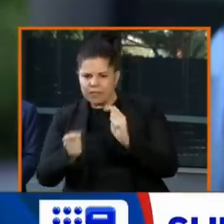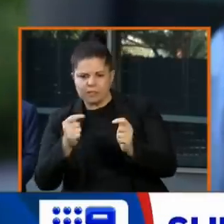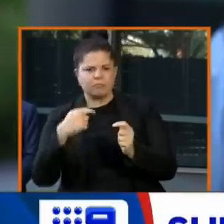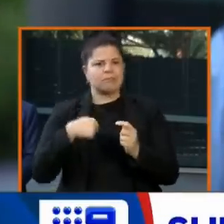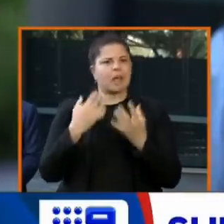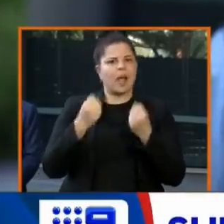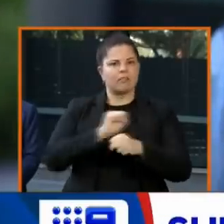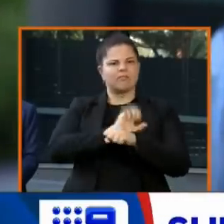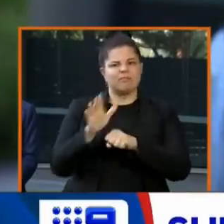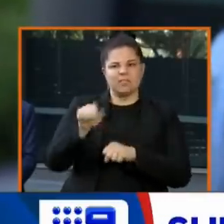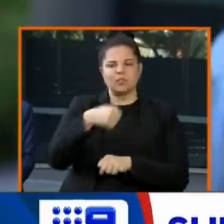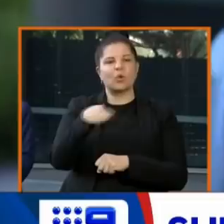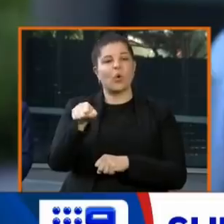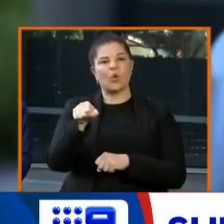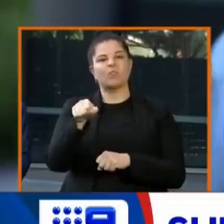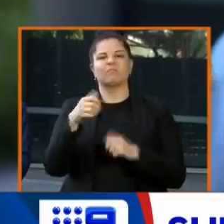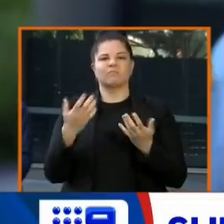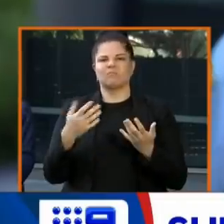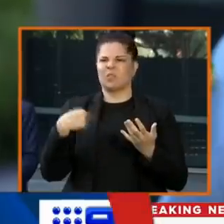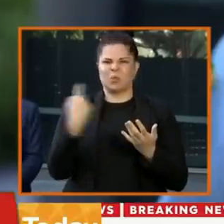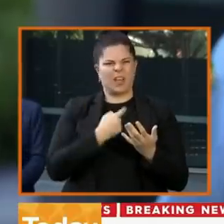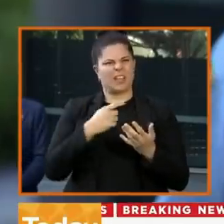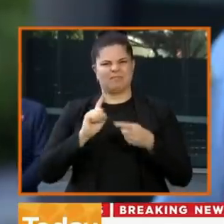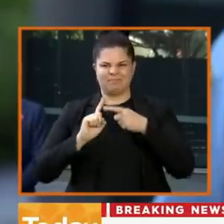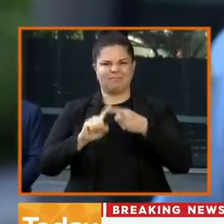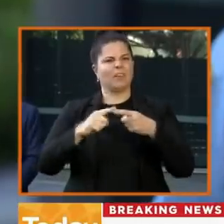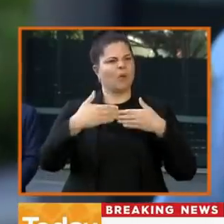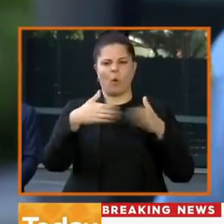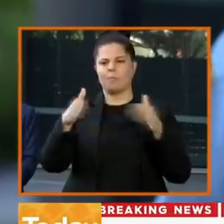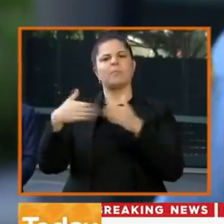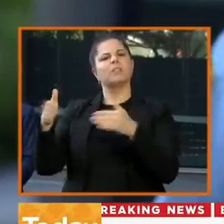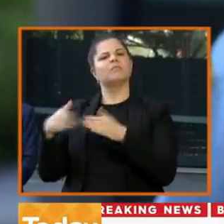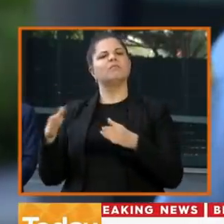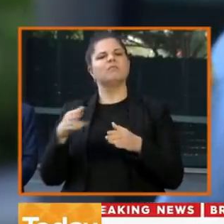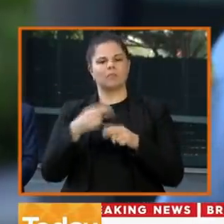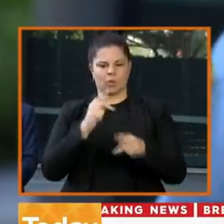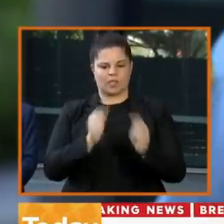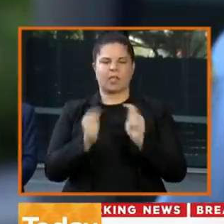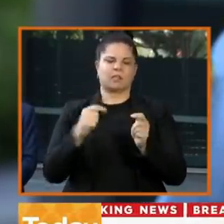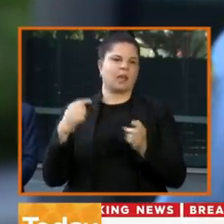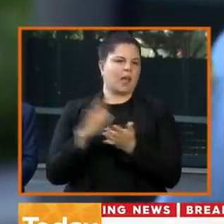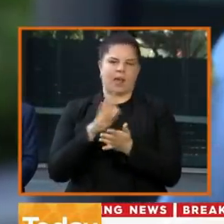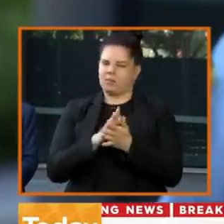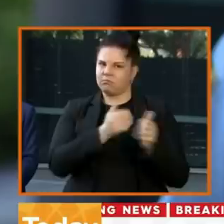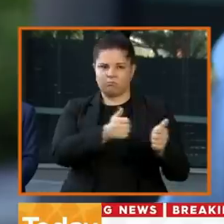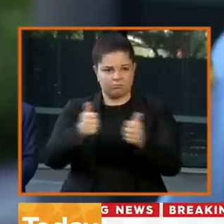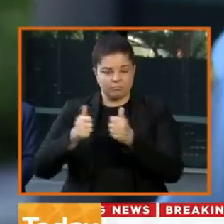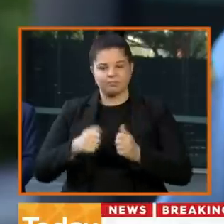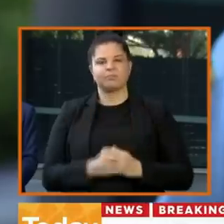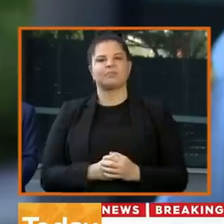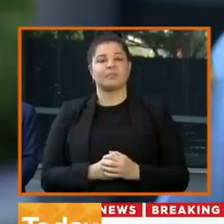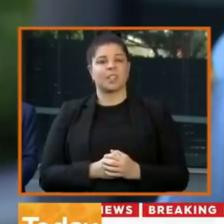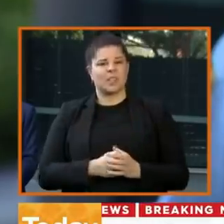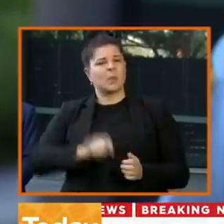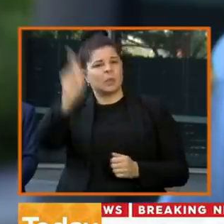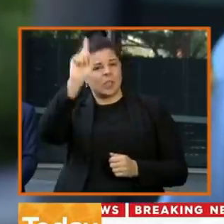medical services, both in testing and in other areas, were open over the Easter long weekend, and we're pleased that took place. As you'll see today, the number